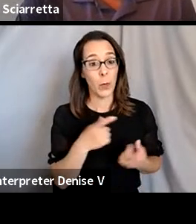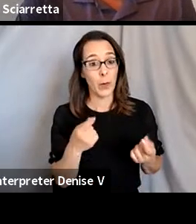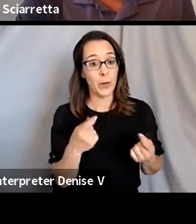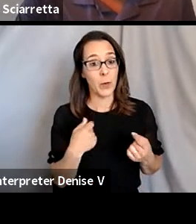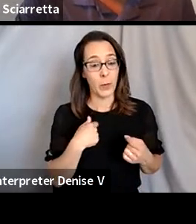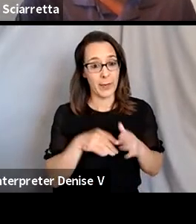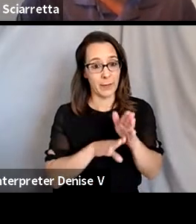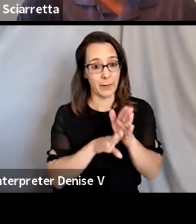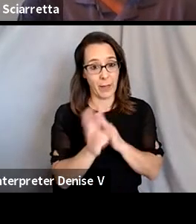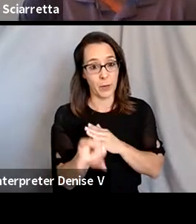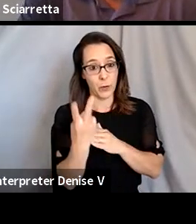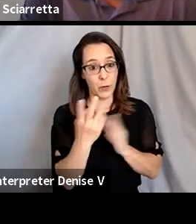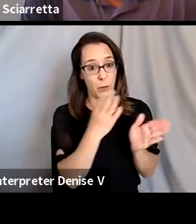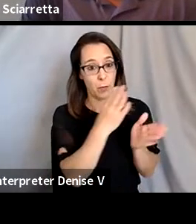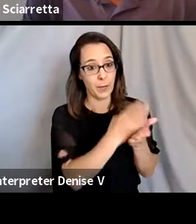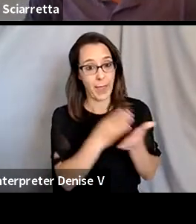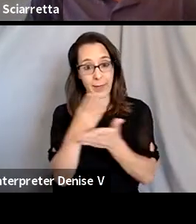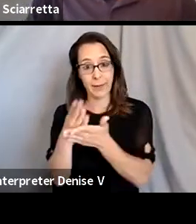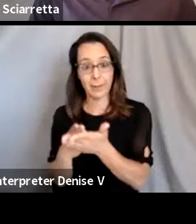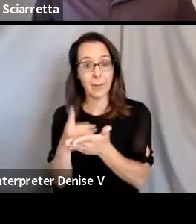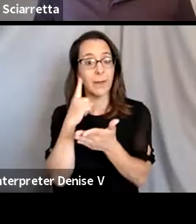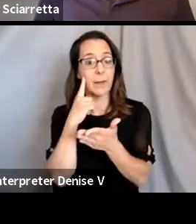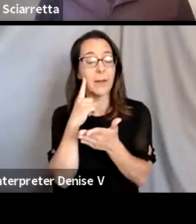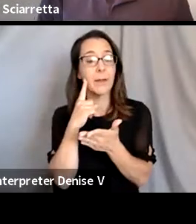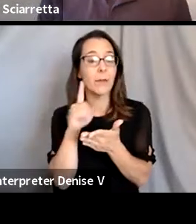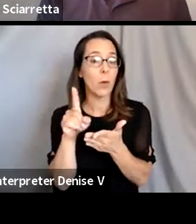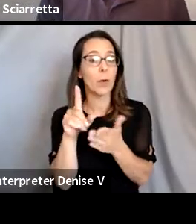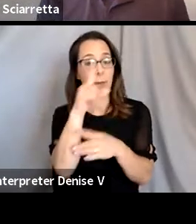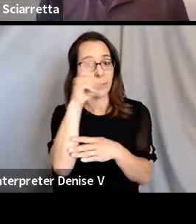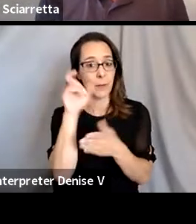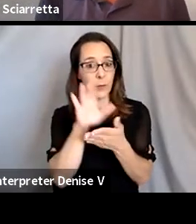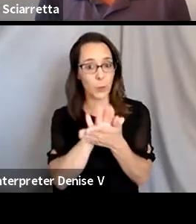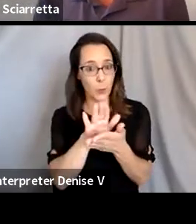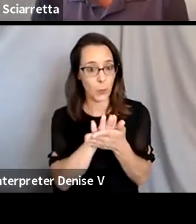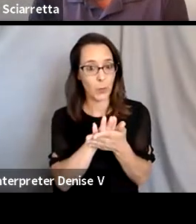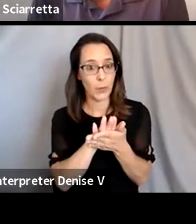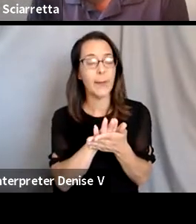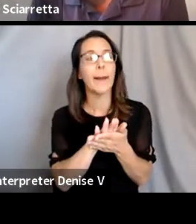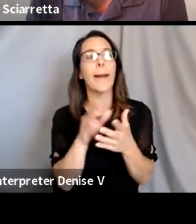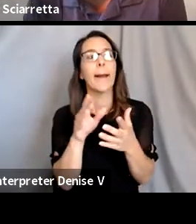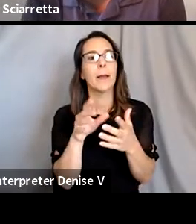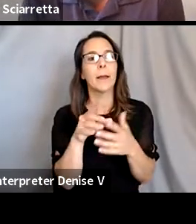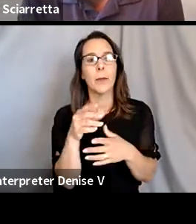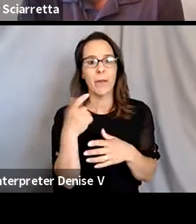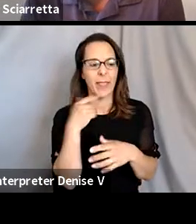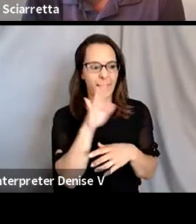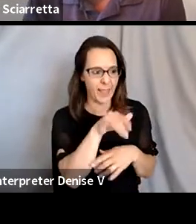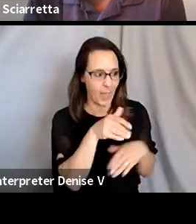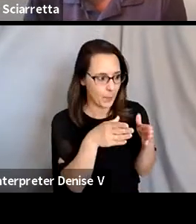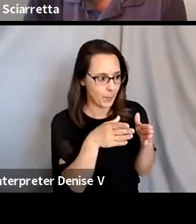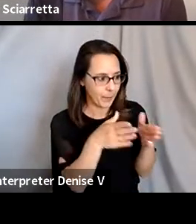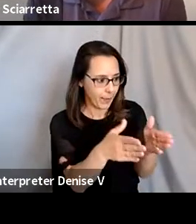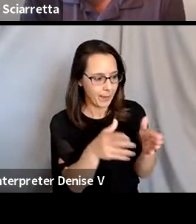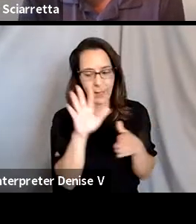for summer school. A lot of it's dependent on what happens on June 15th, but with